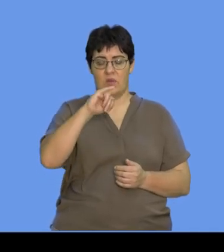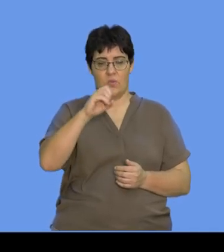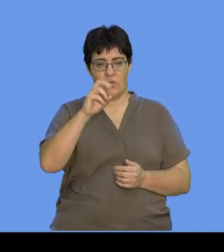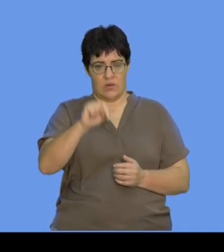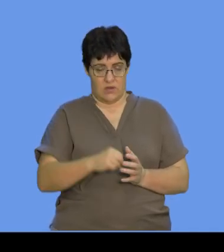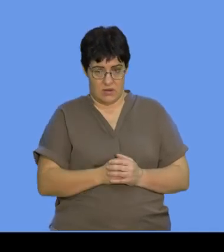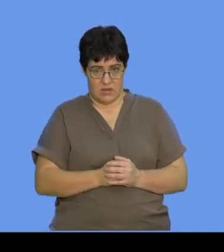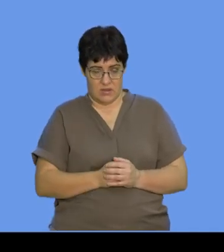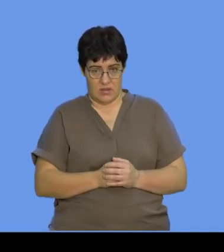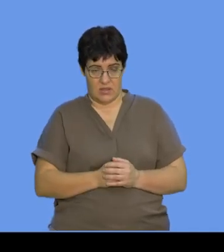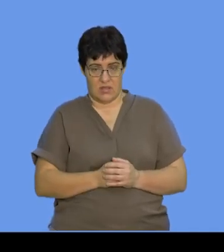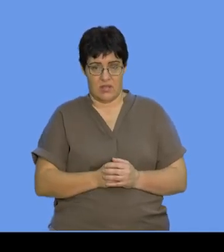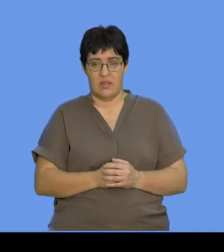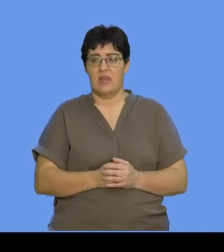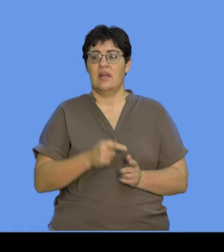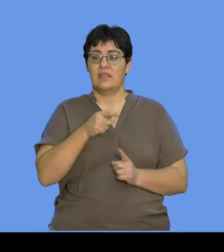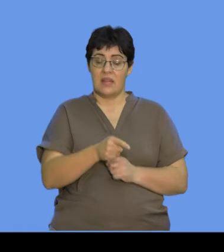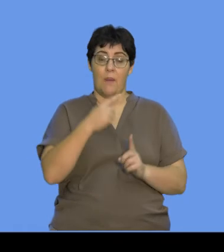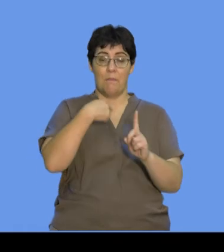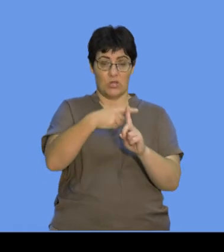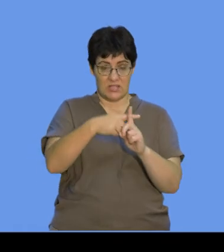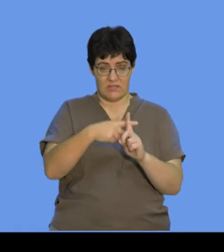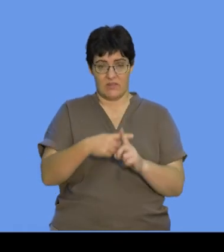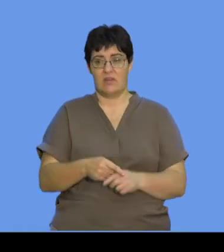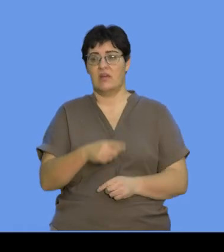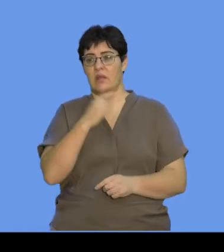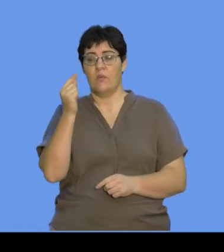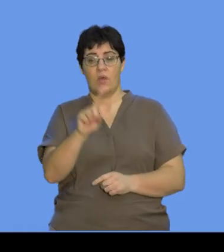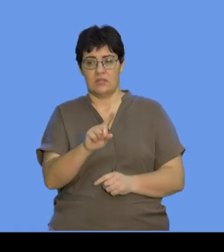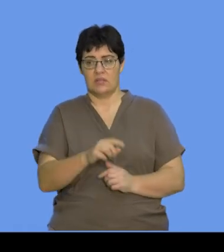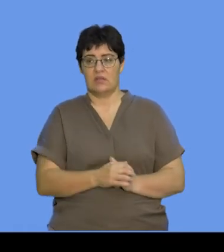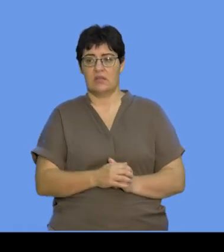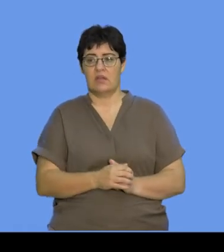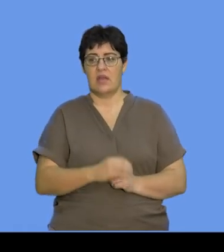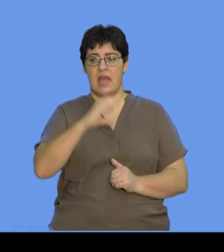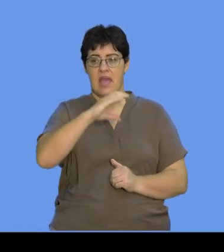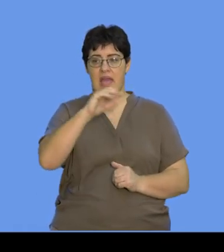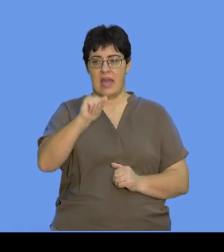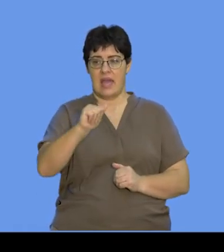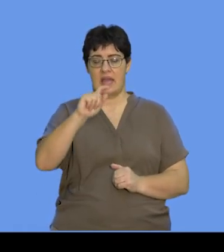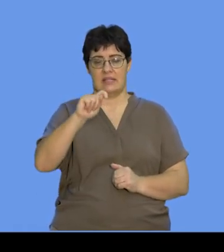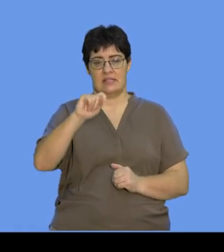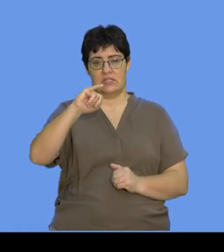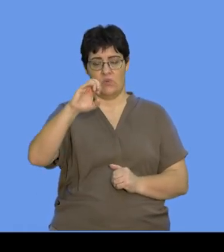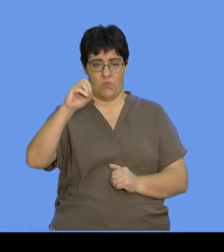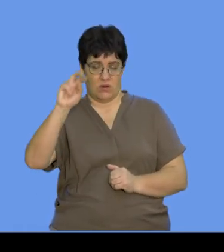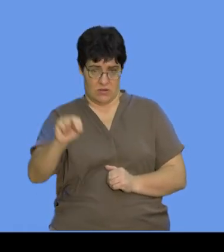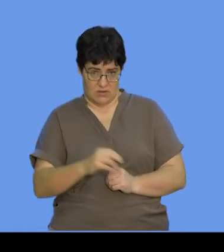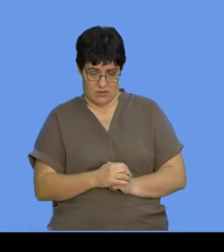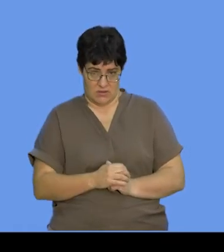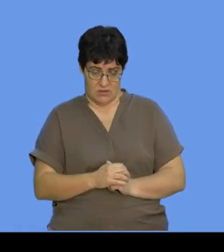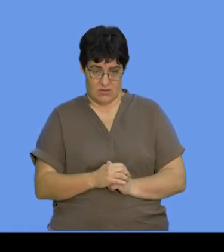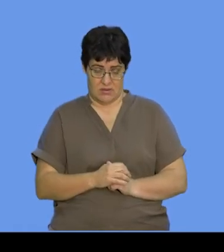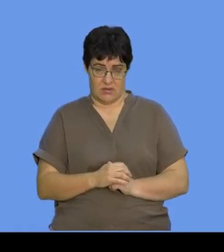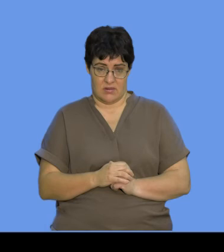N ion, while those that are positive is called a cation ion, right? So this is the chemical composition.